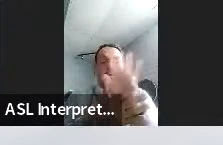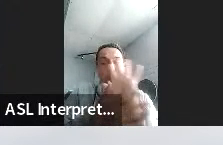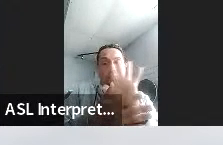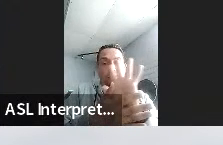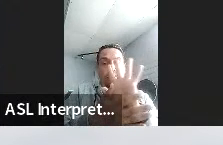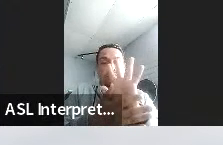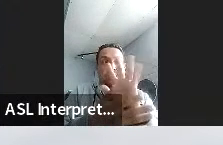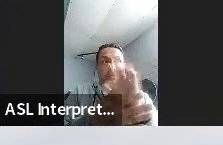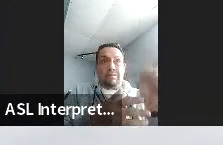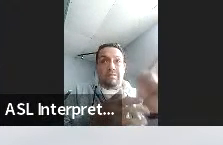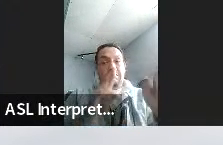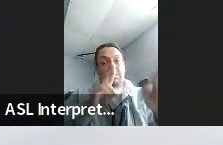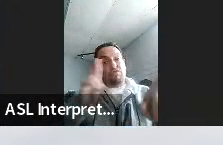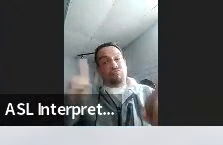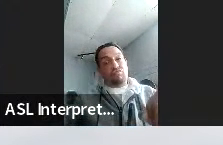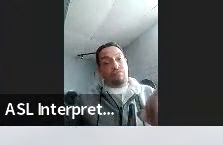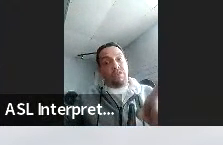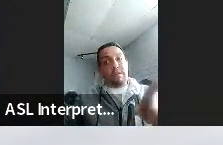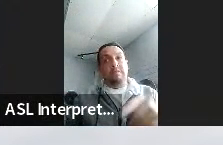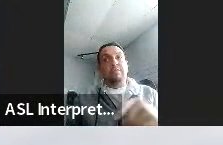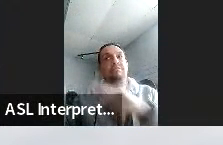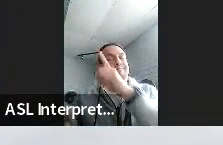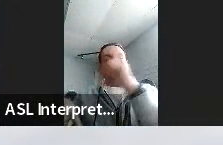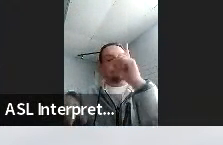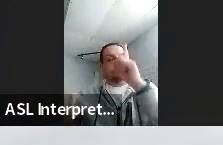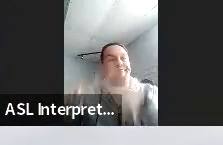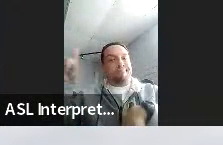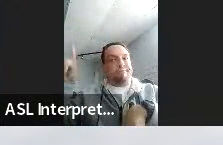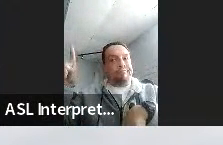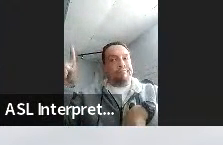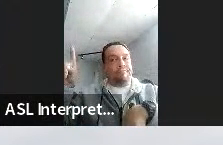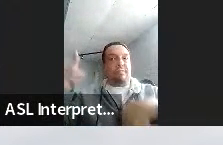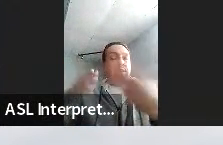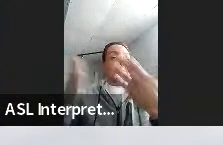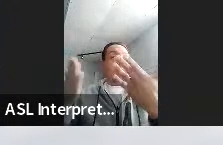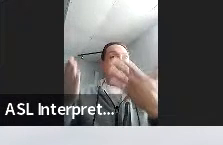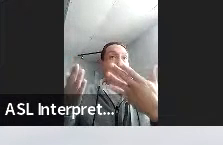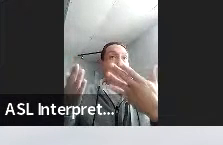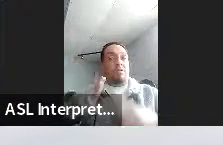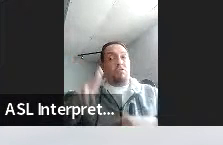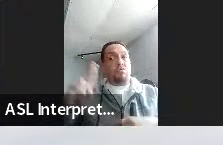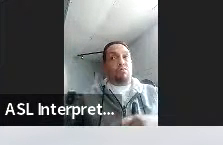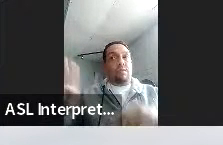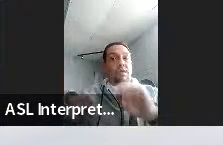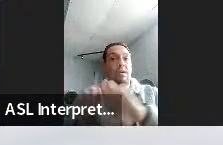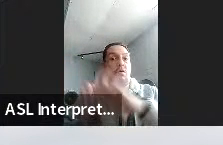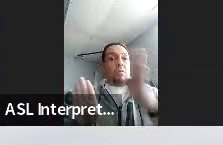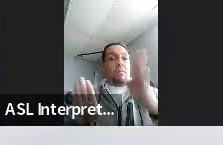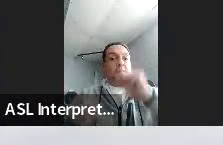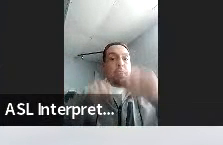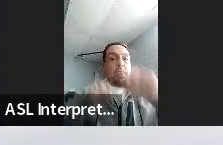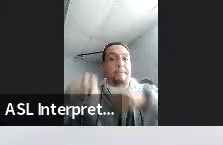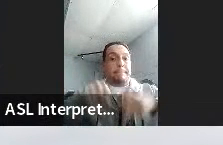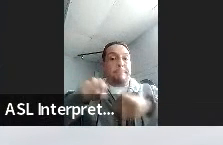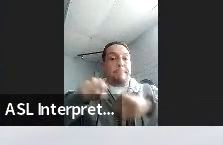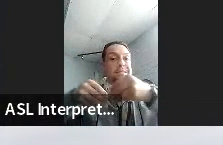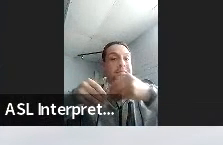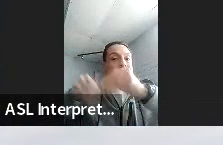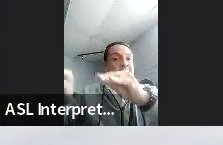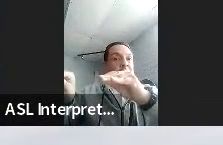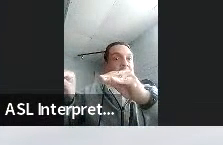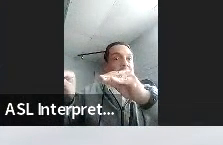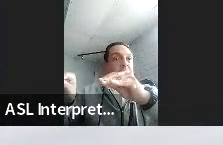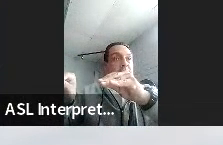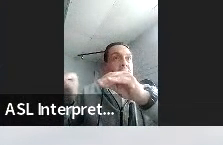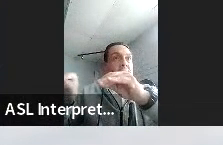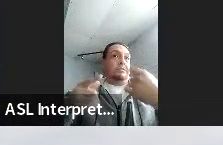they're not allowed. Or you might be able to open up a bike sales shop on the right side of the street, but if you want to also rent your bicycles, you